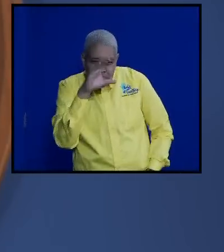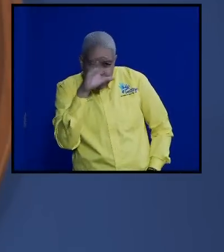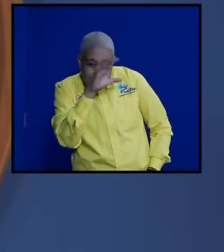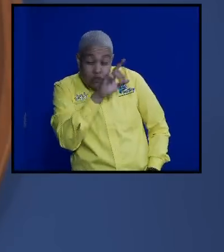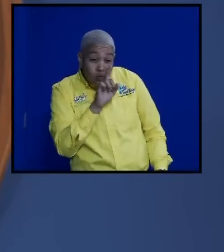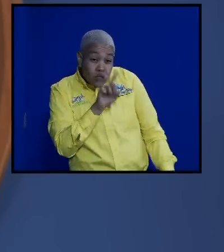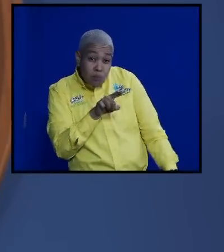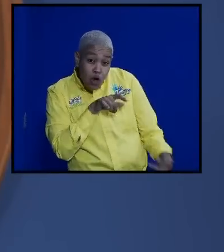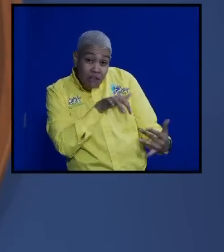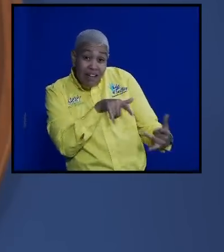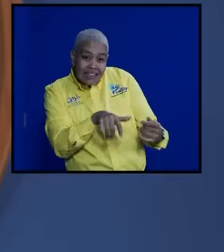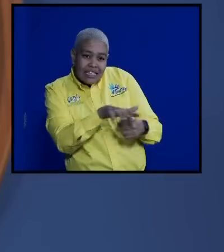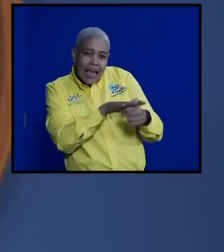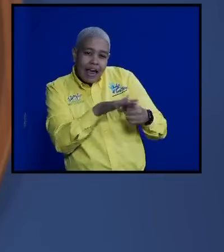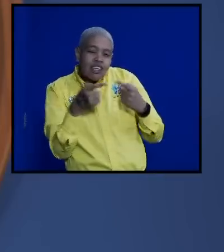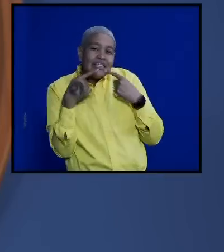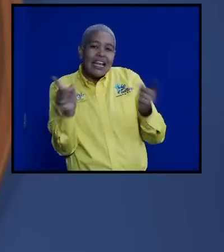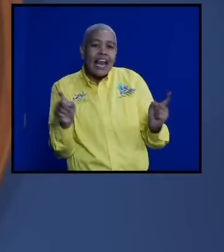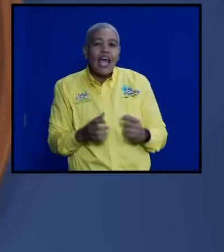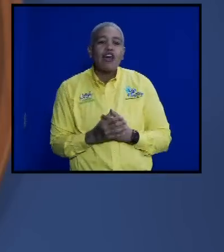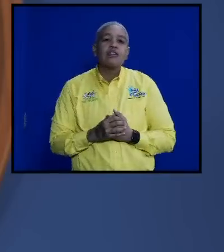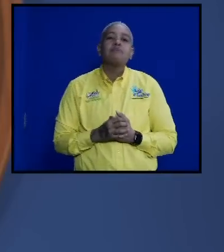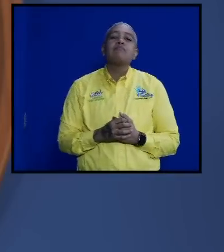these areas so declared.